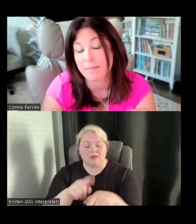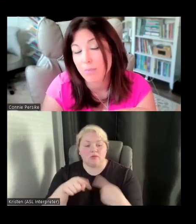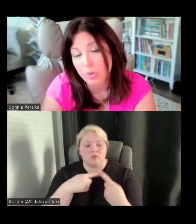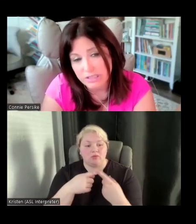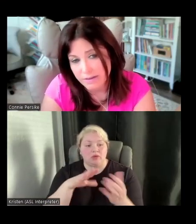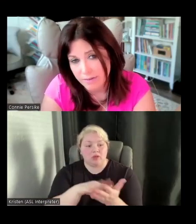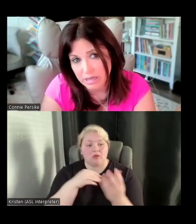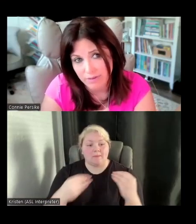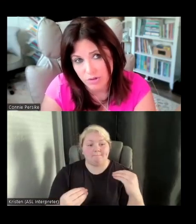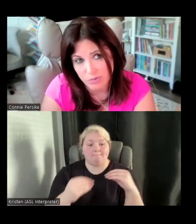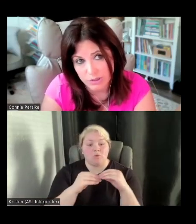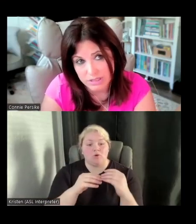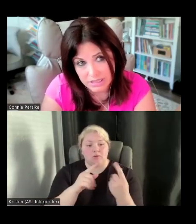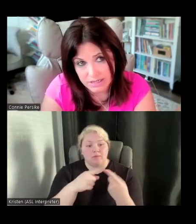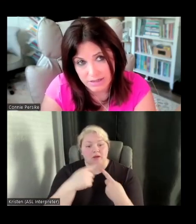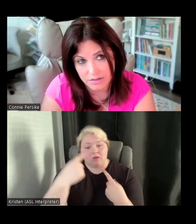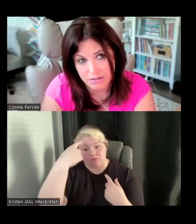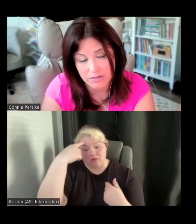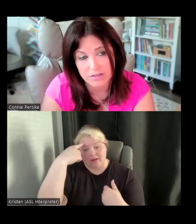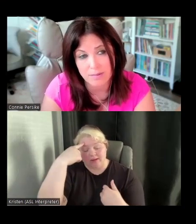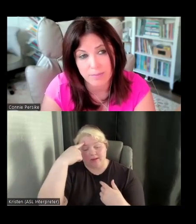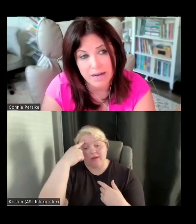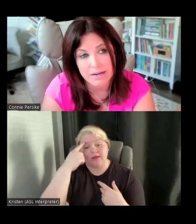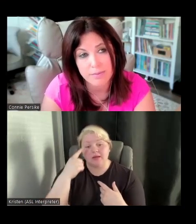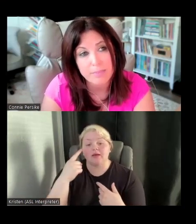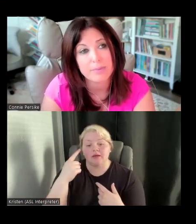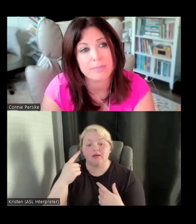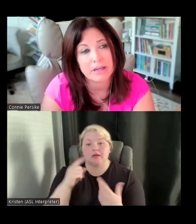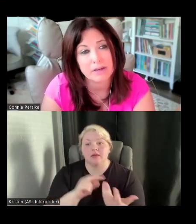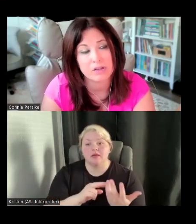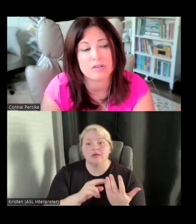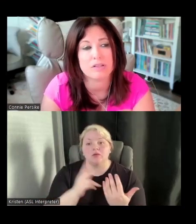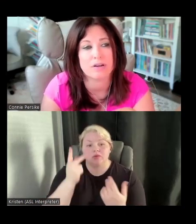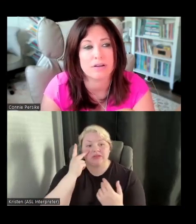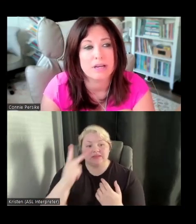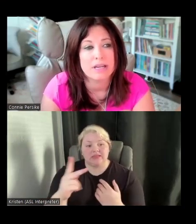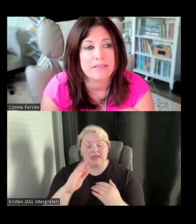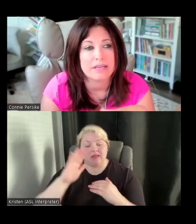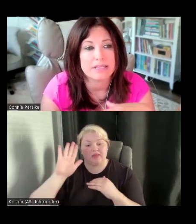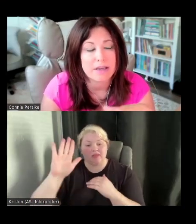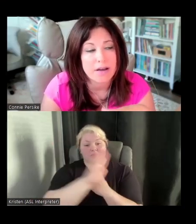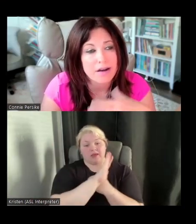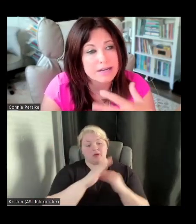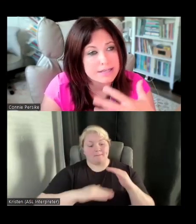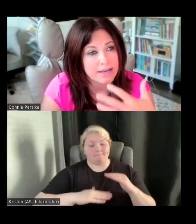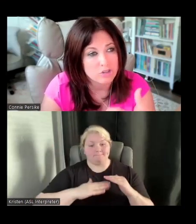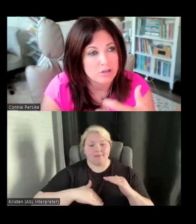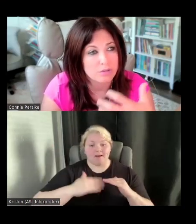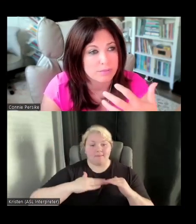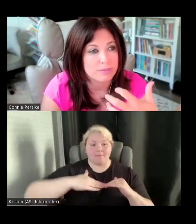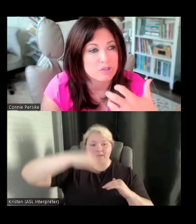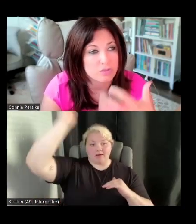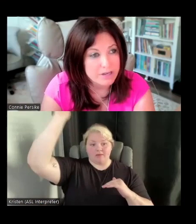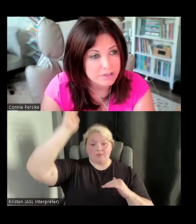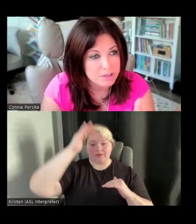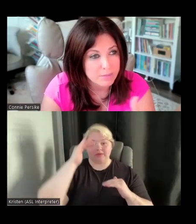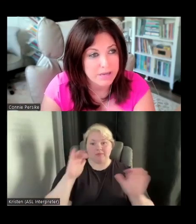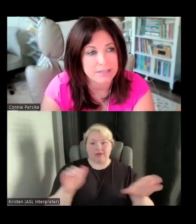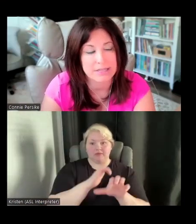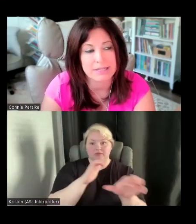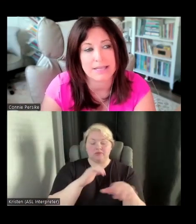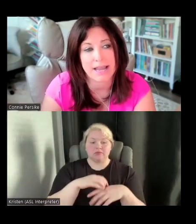realizing that most of the behaviors we're seeing in our students are bottom-up behaviors. They're these unintentional